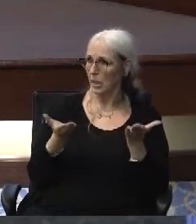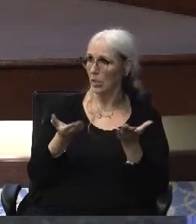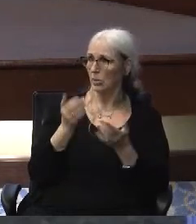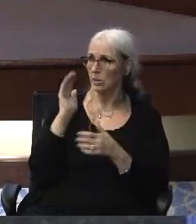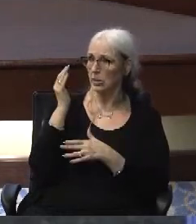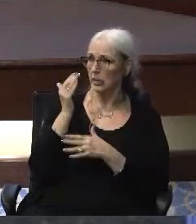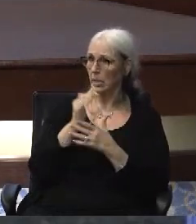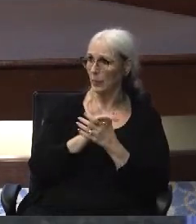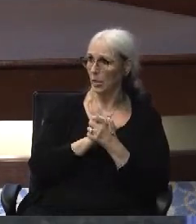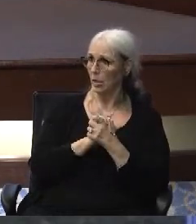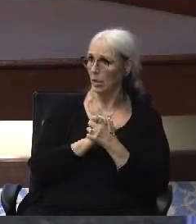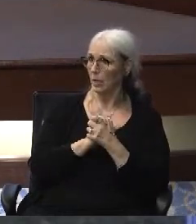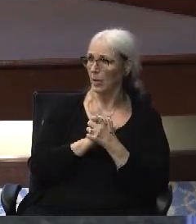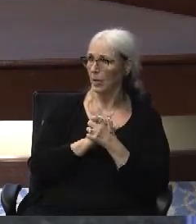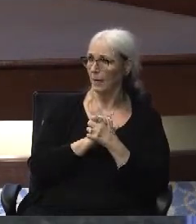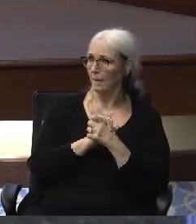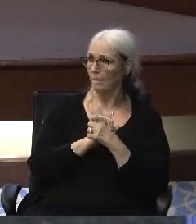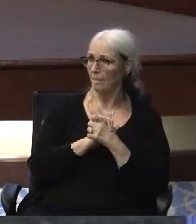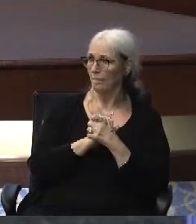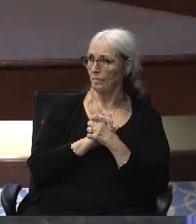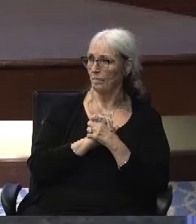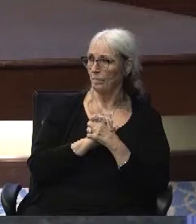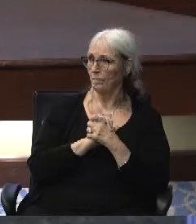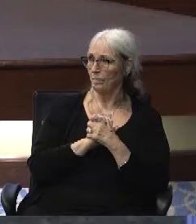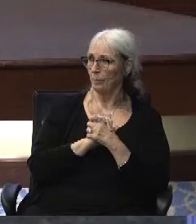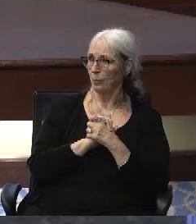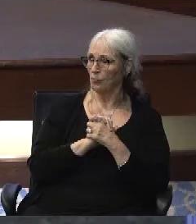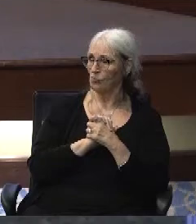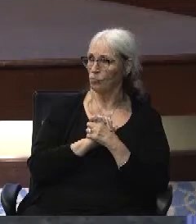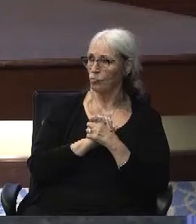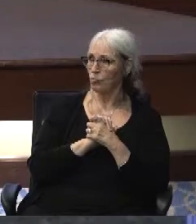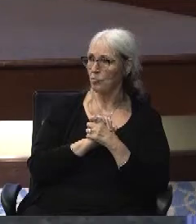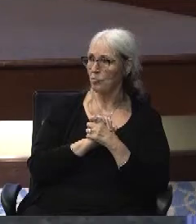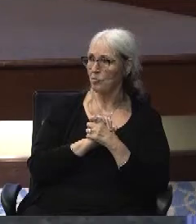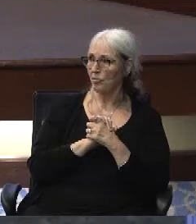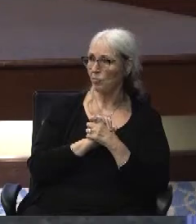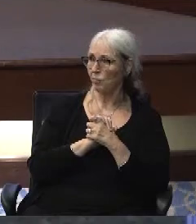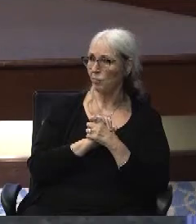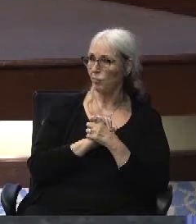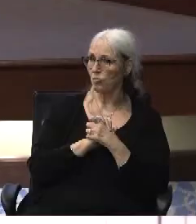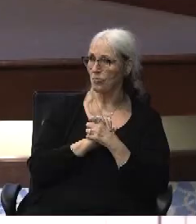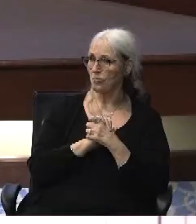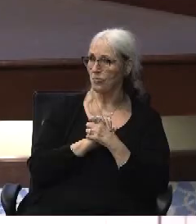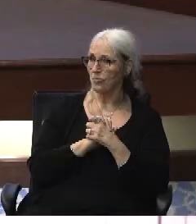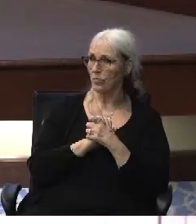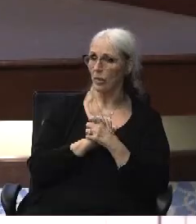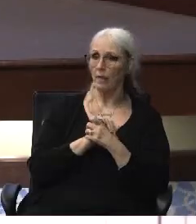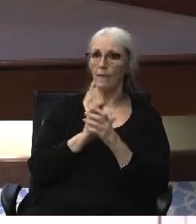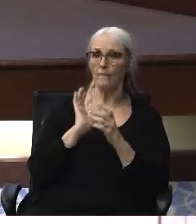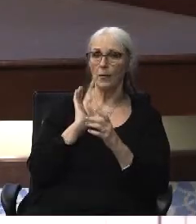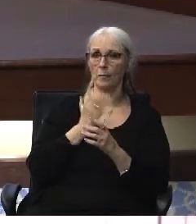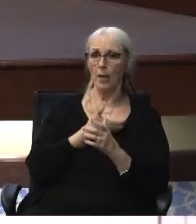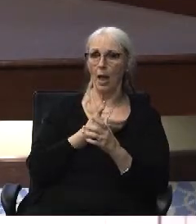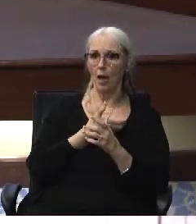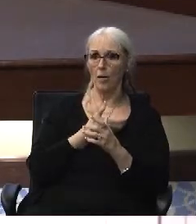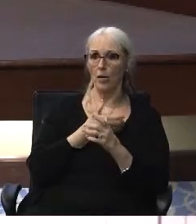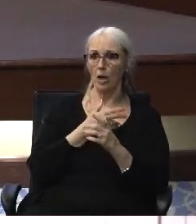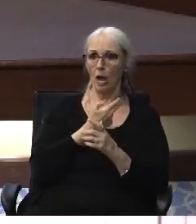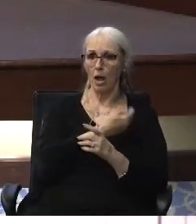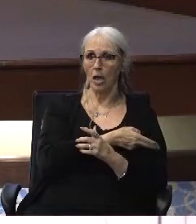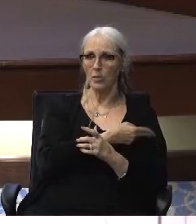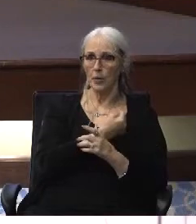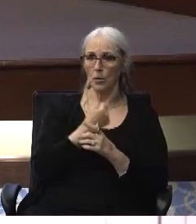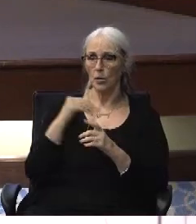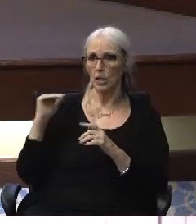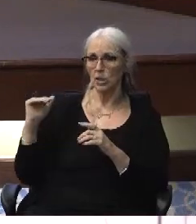So you can answer more about that, but based on what we understand from our hospitals, when a pediatric